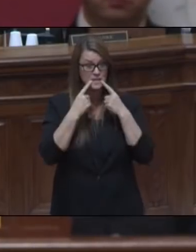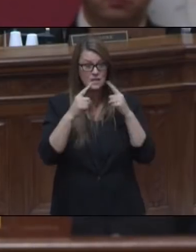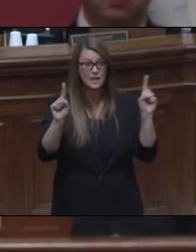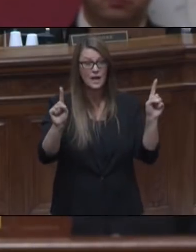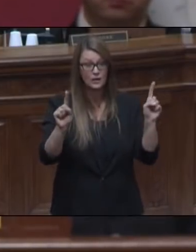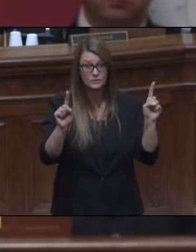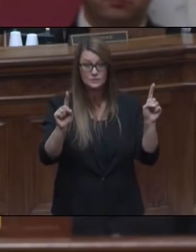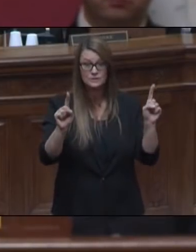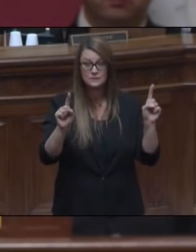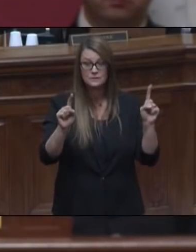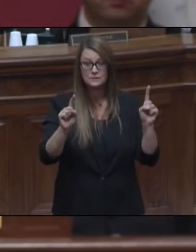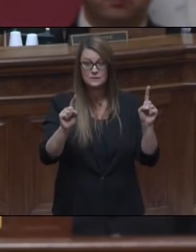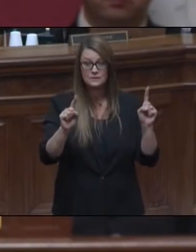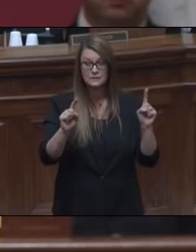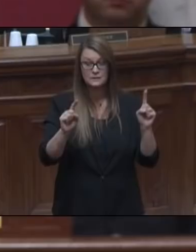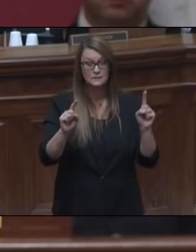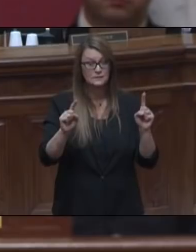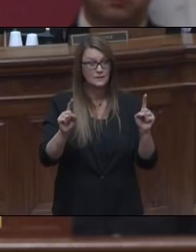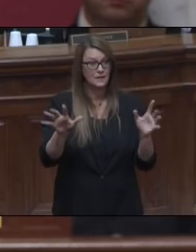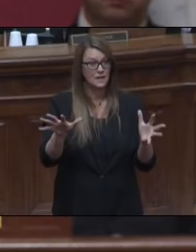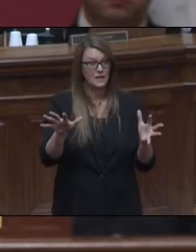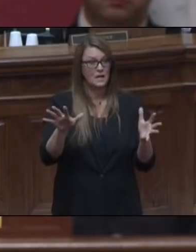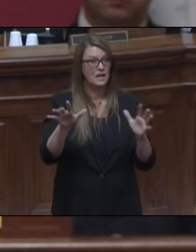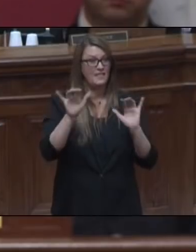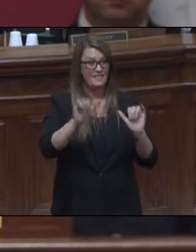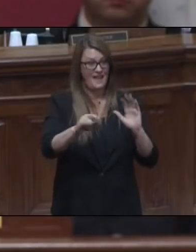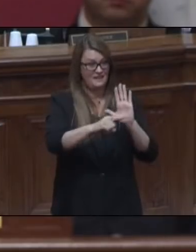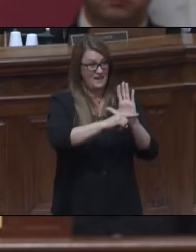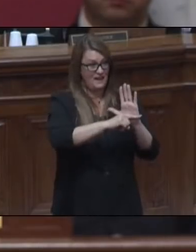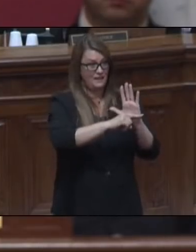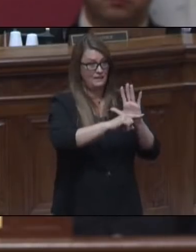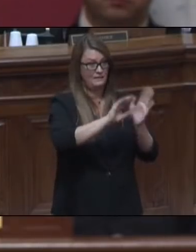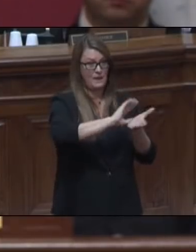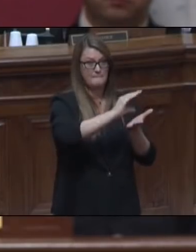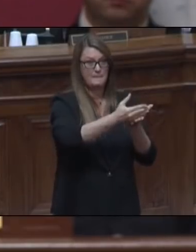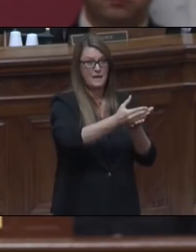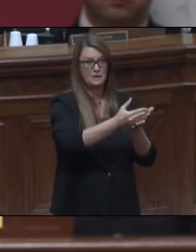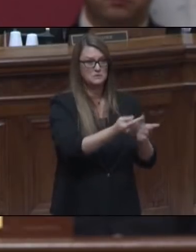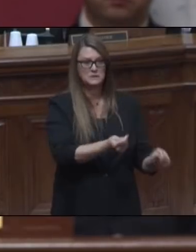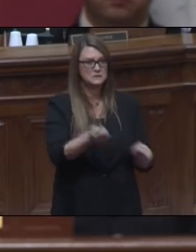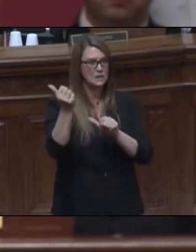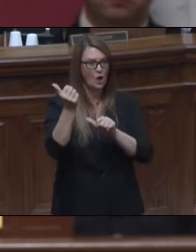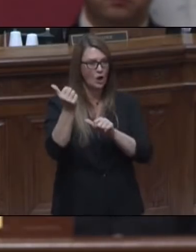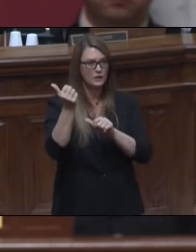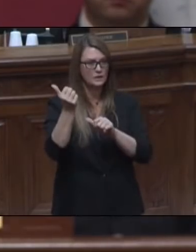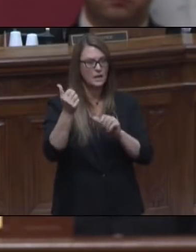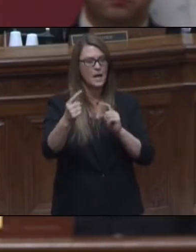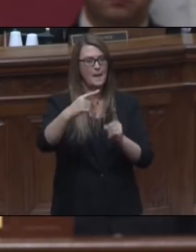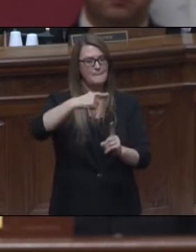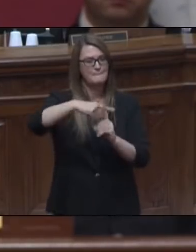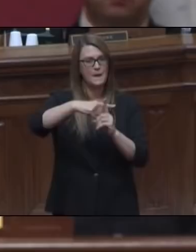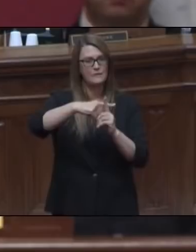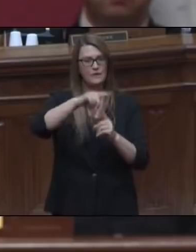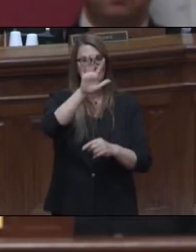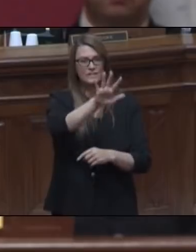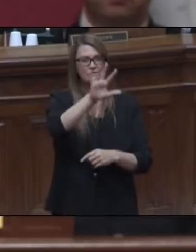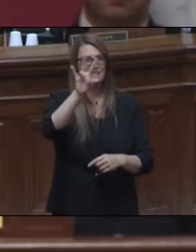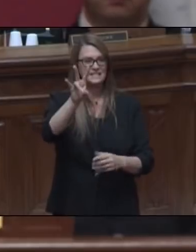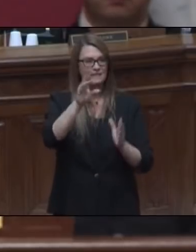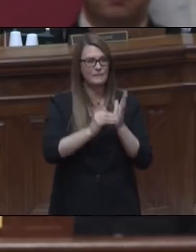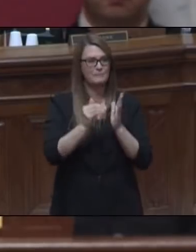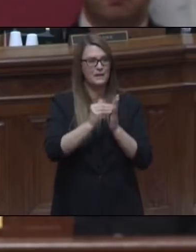now the deficit has been completely eliminated, and we have a positive balance of $57